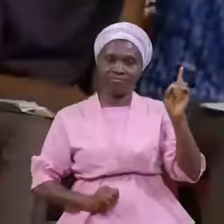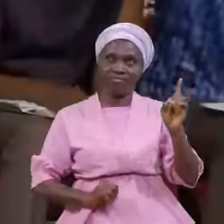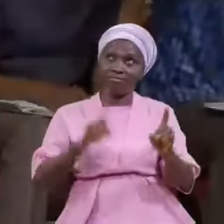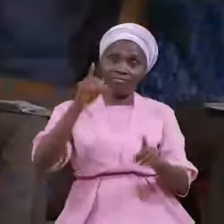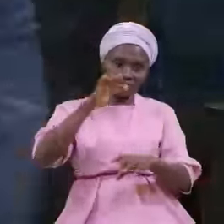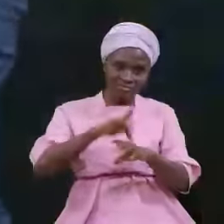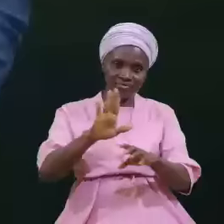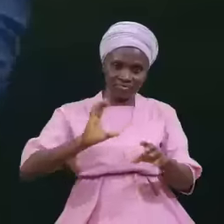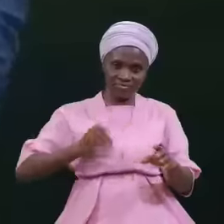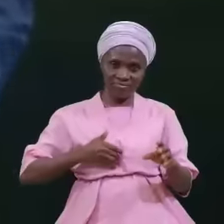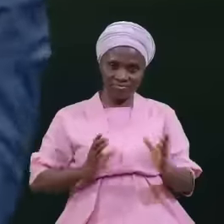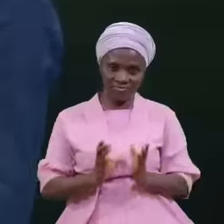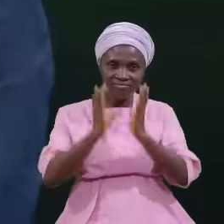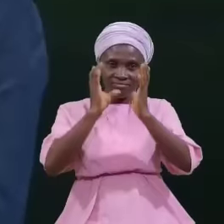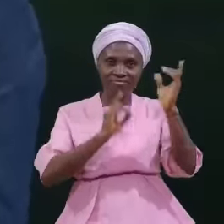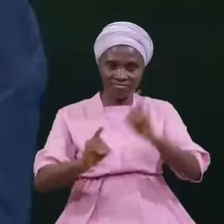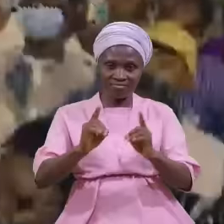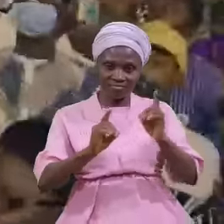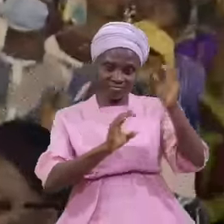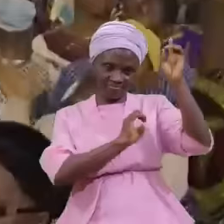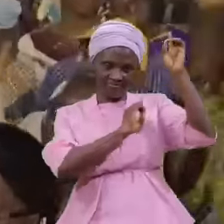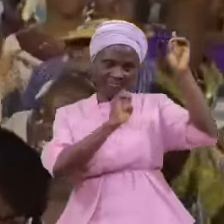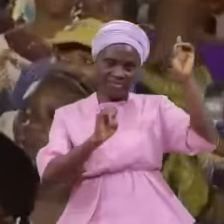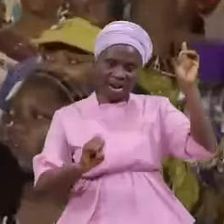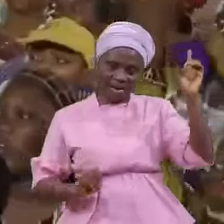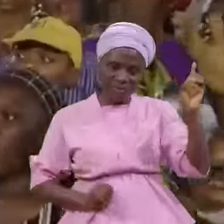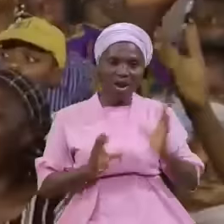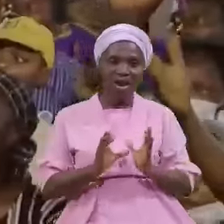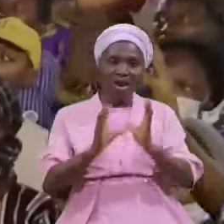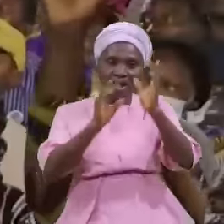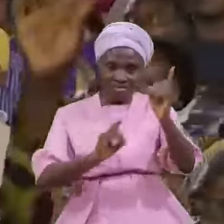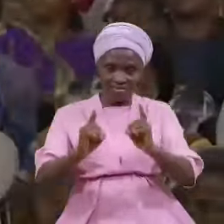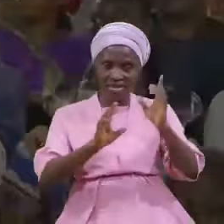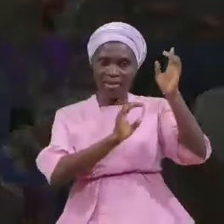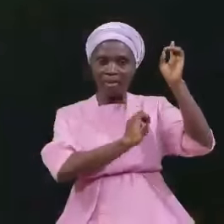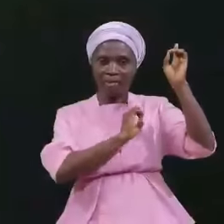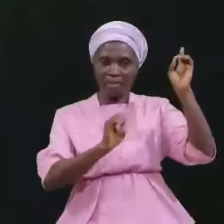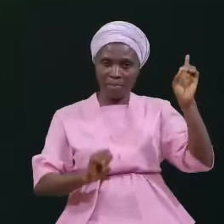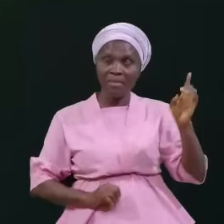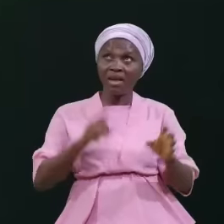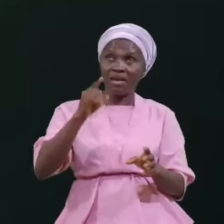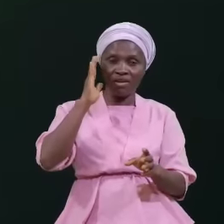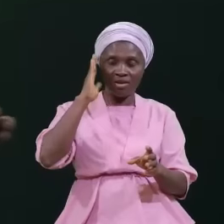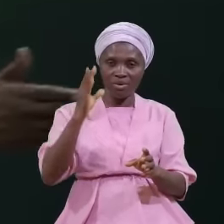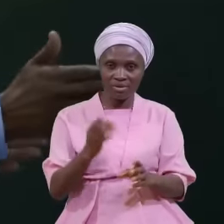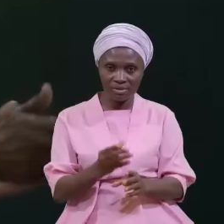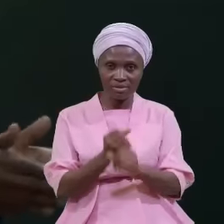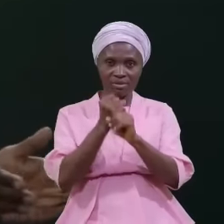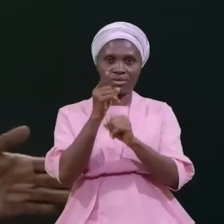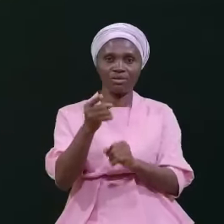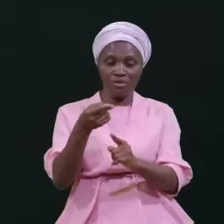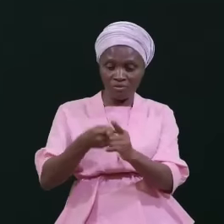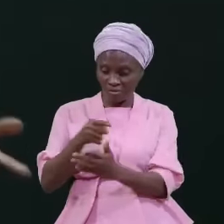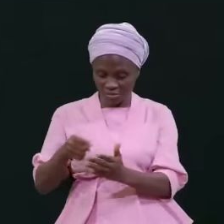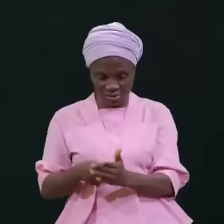He'll touch your body, shout Emmanuel. He will take you from this point of giving